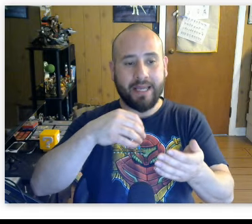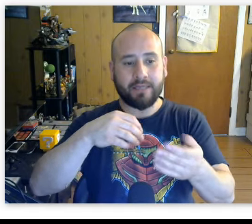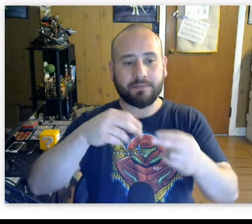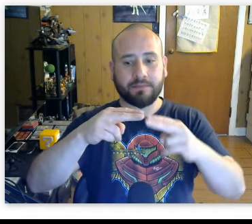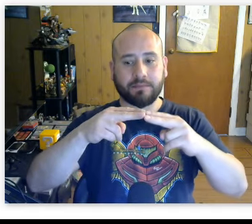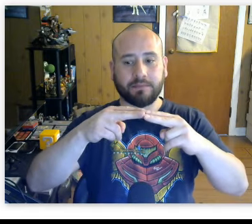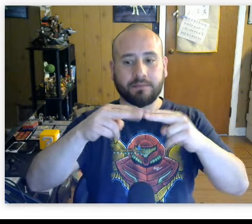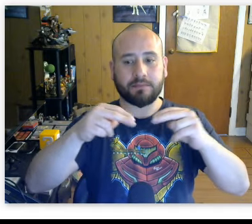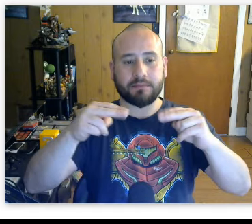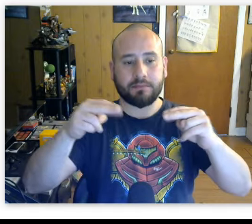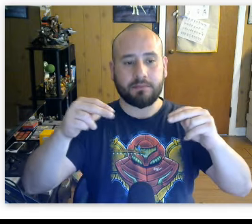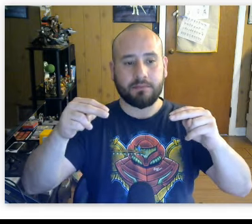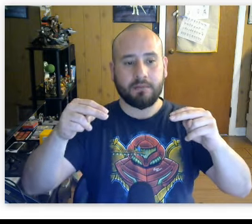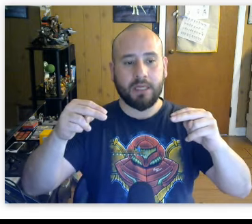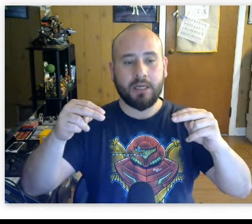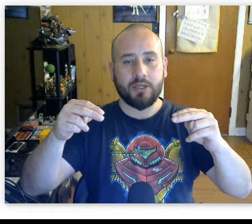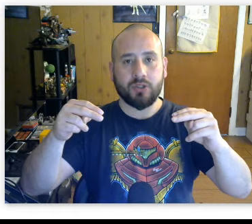bacon,